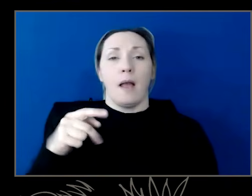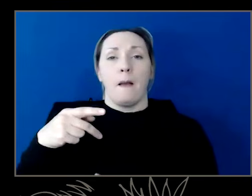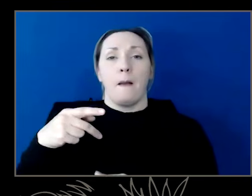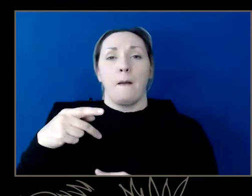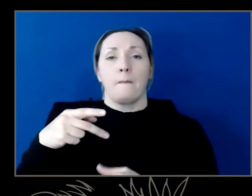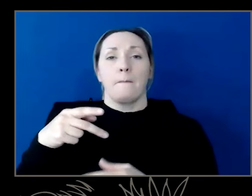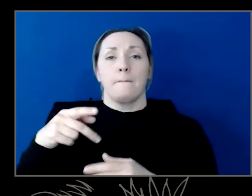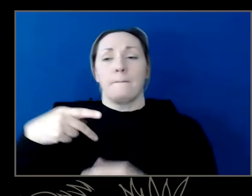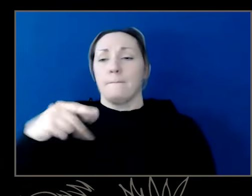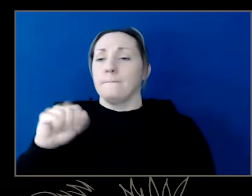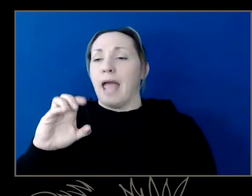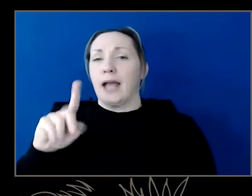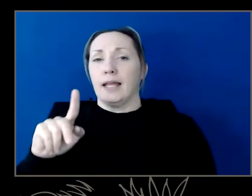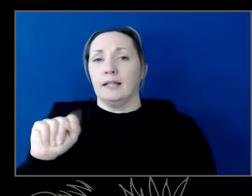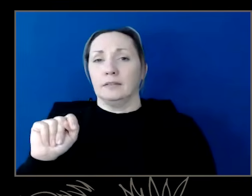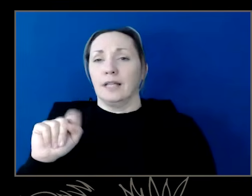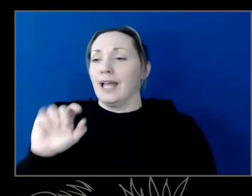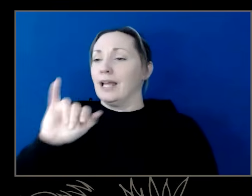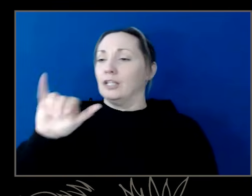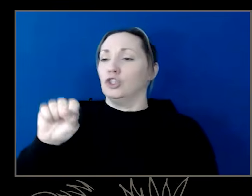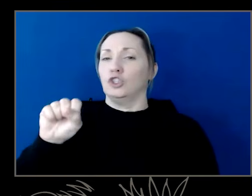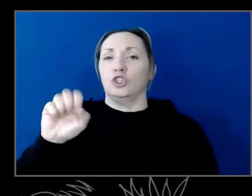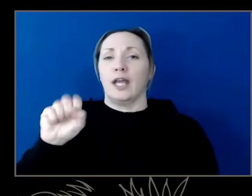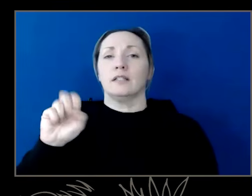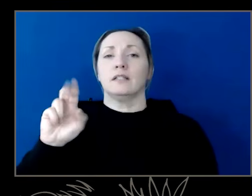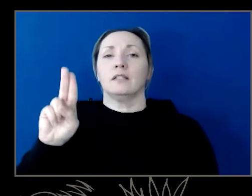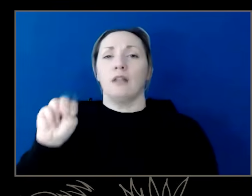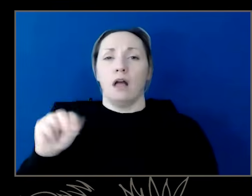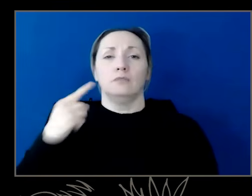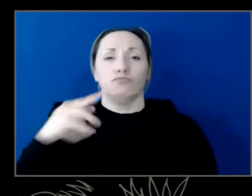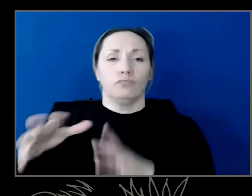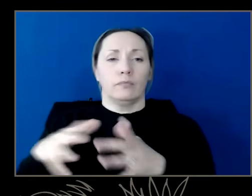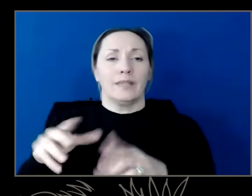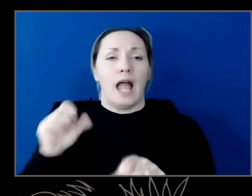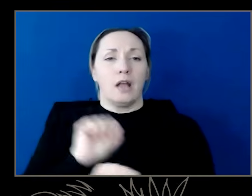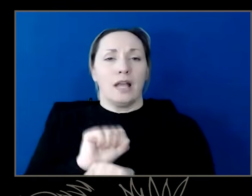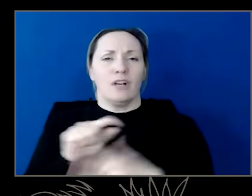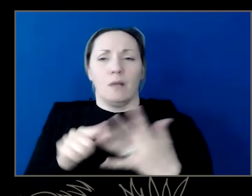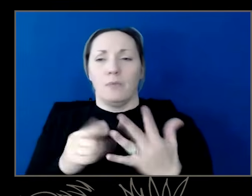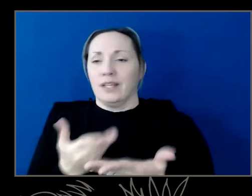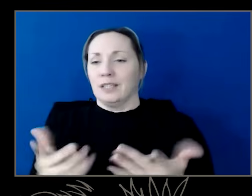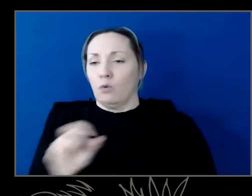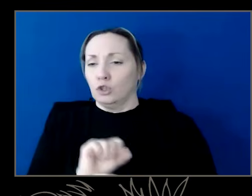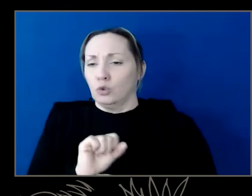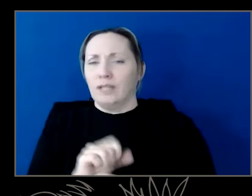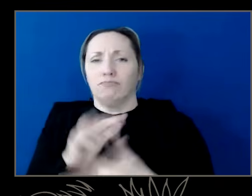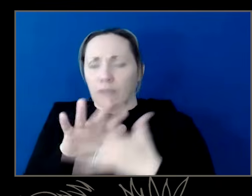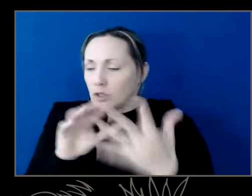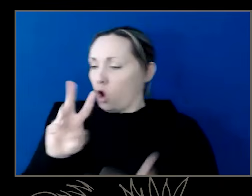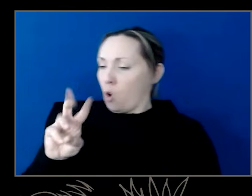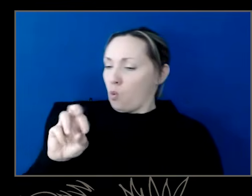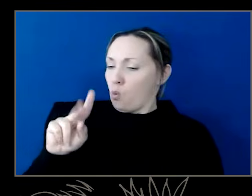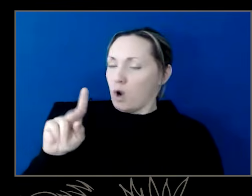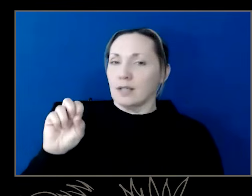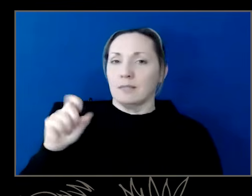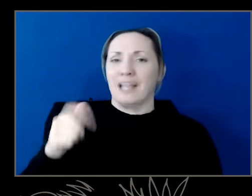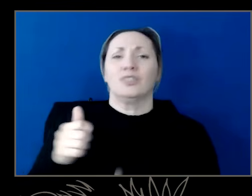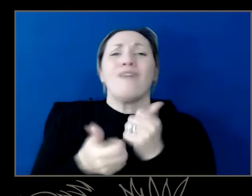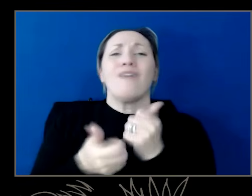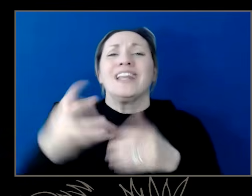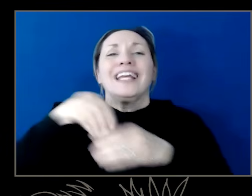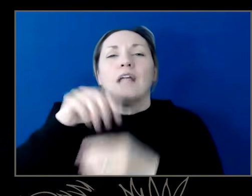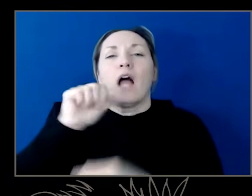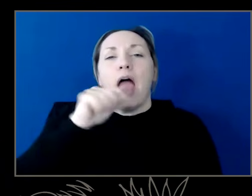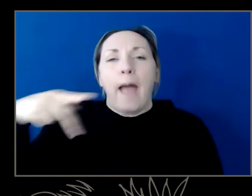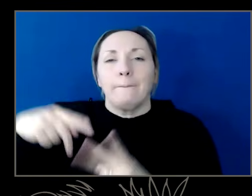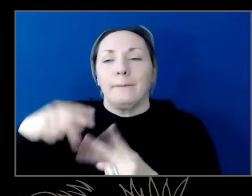source directory for this workspace. I have a couple different directories that I want to treat as workspaces. So everything inside of apps and everything